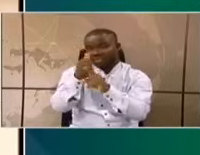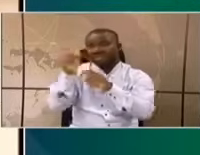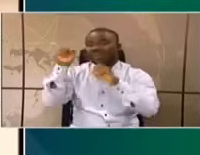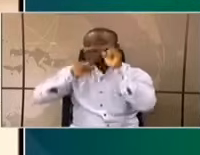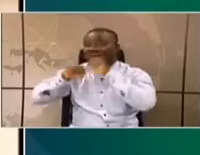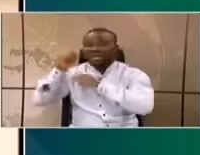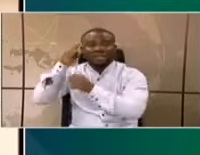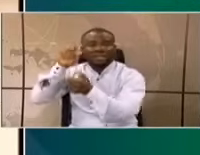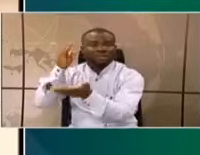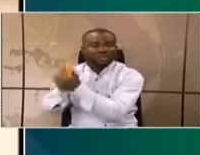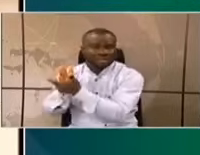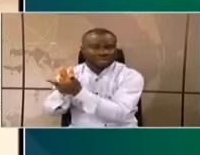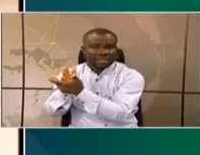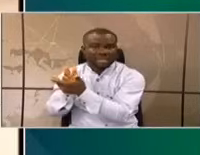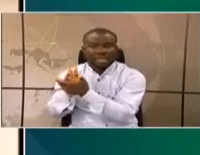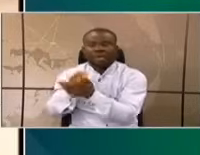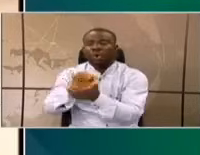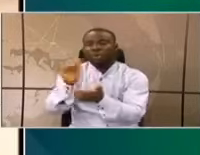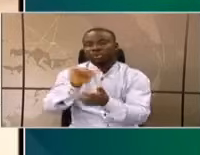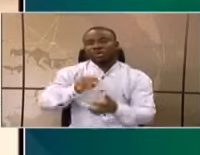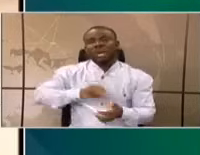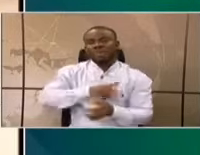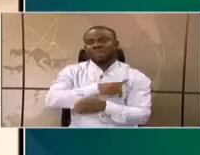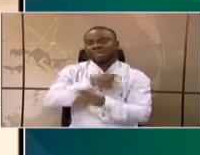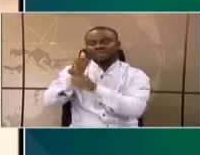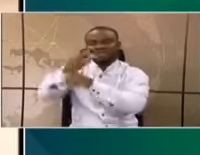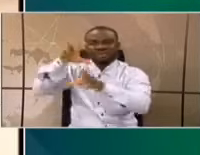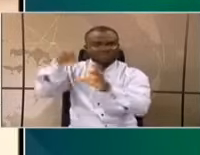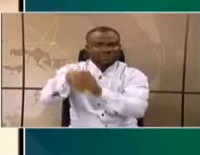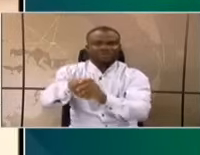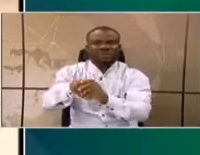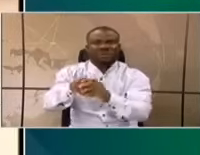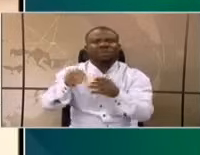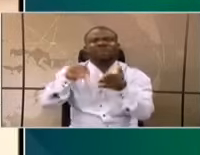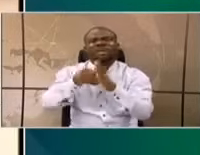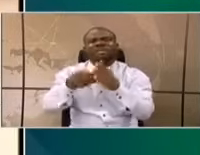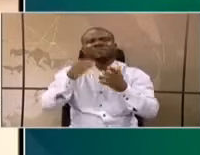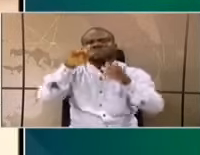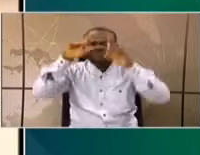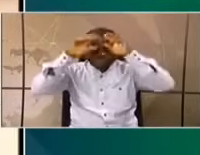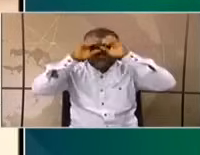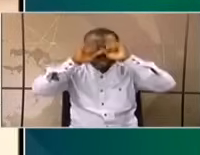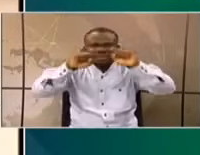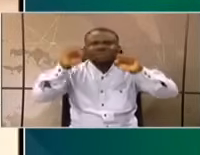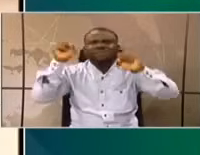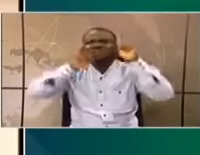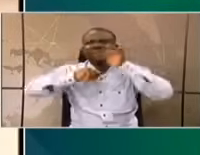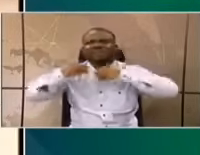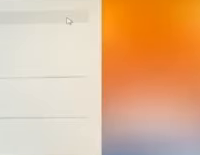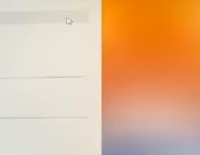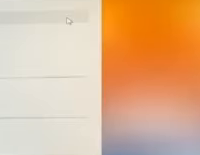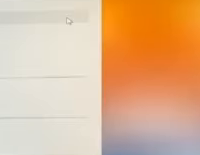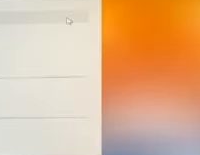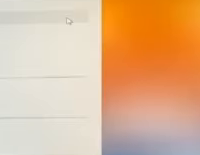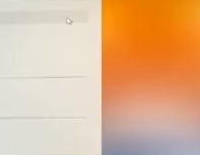ya na abain or fight oy ya ye mobo wo Ghana ojai